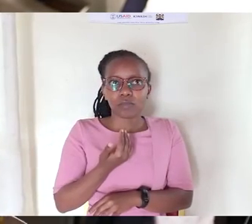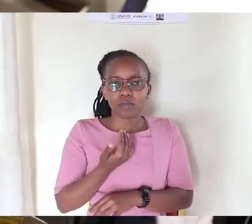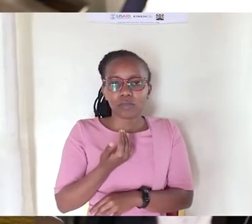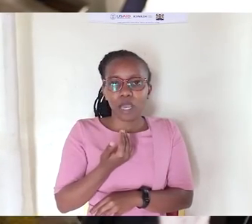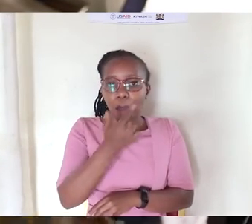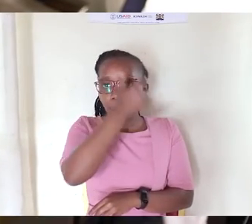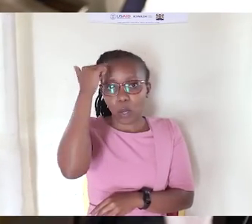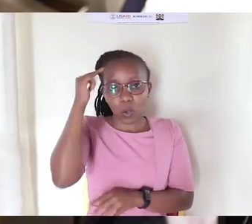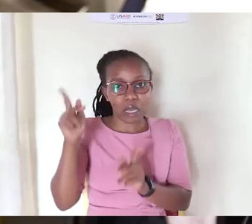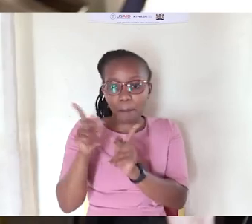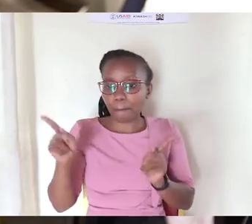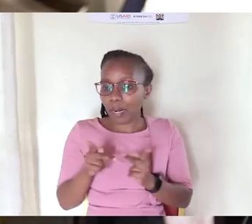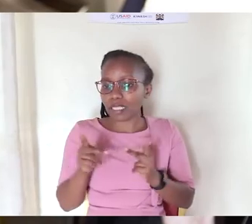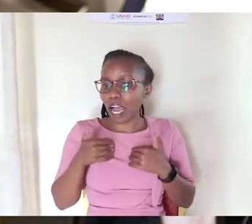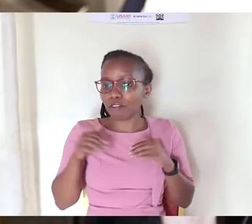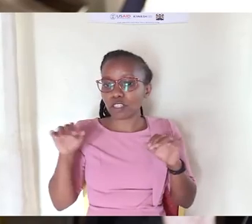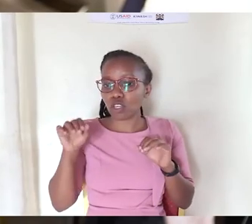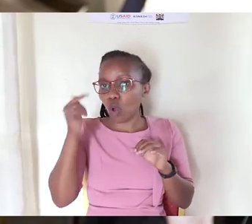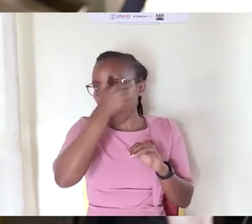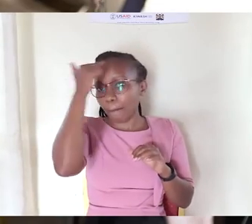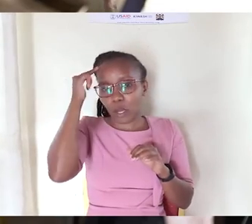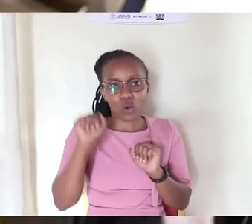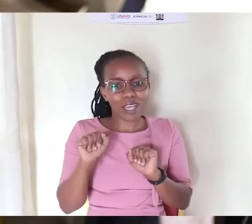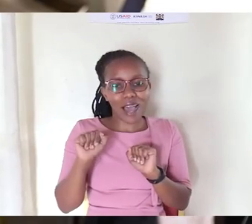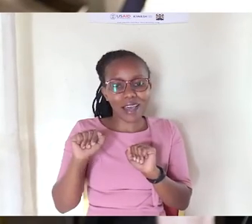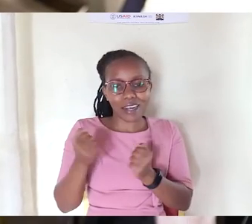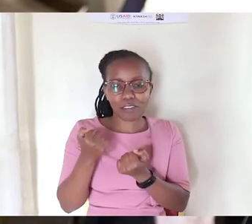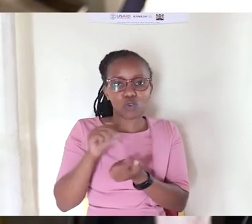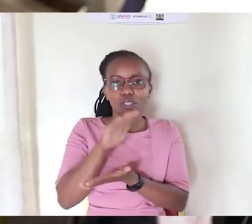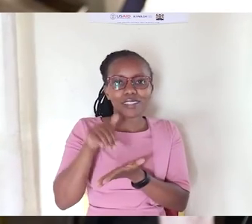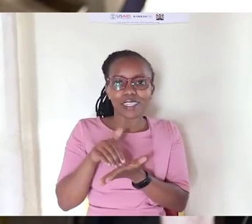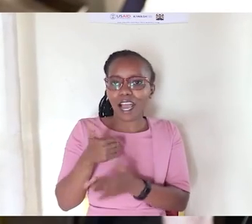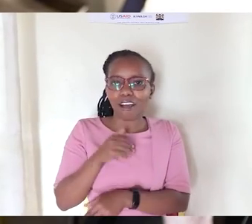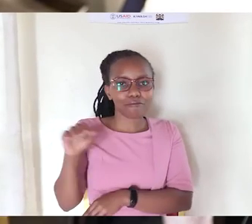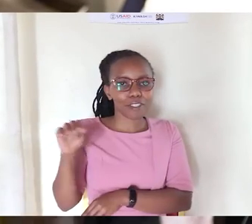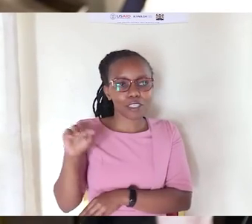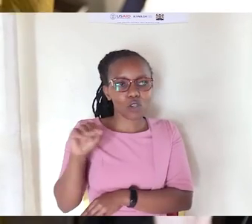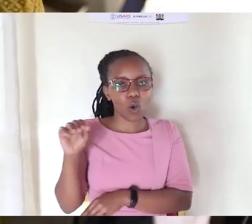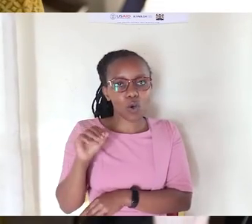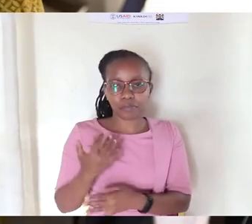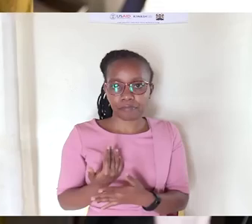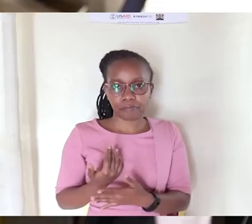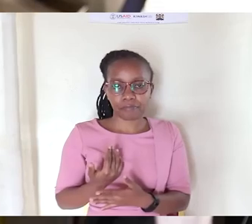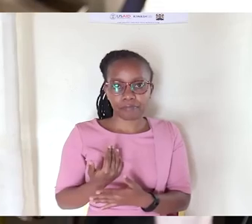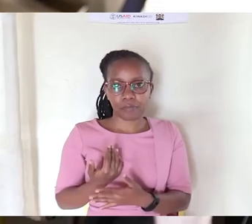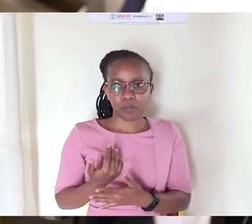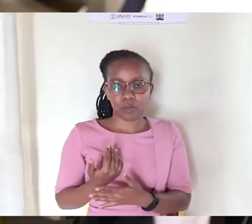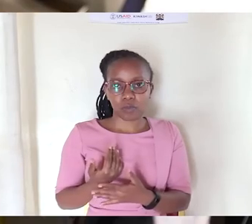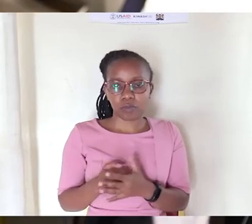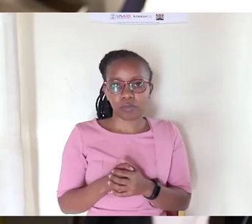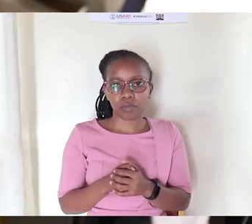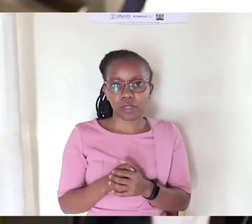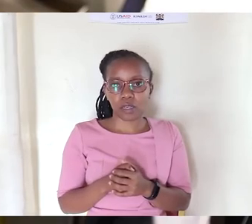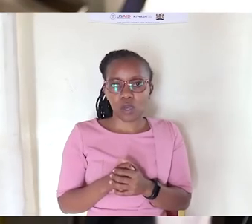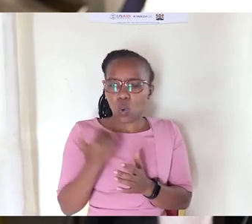to go because we do not have a safe house, a rescue, or a GBV center. It is that we are dealing with trauma